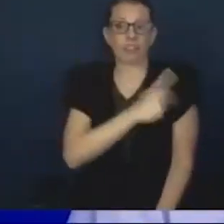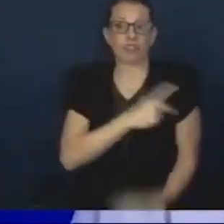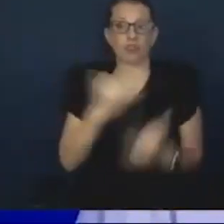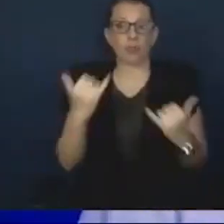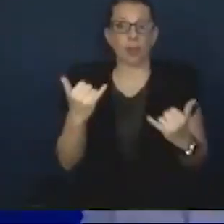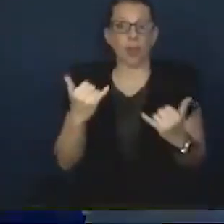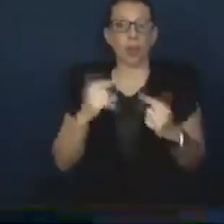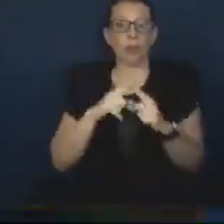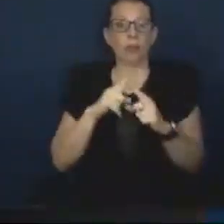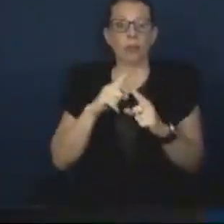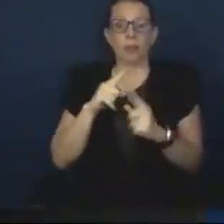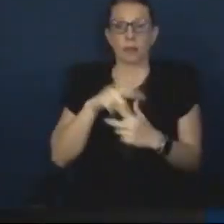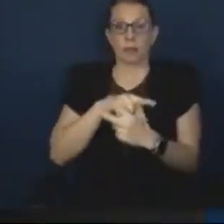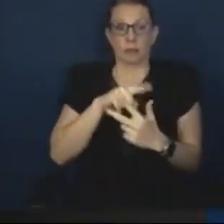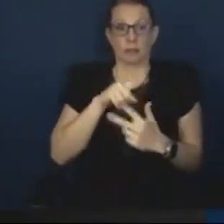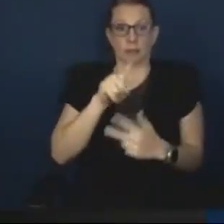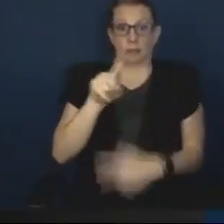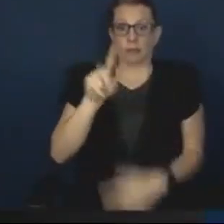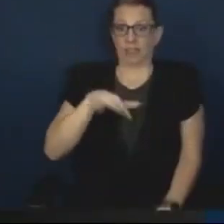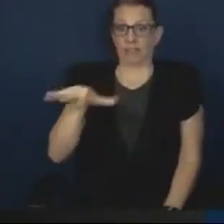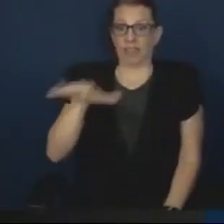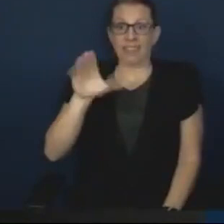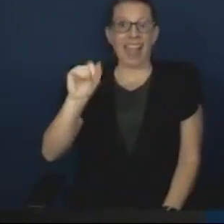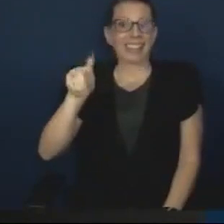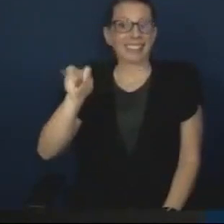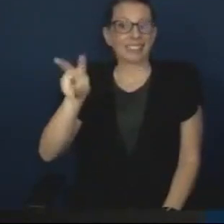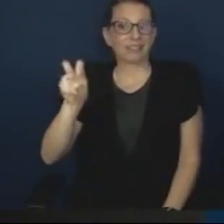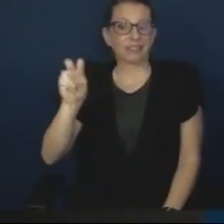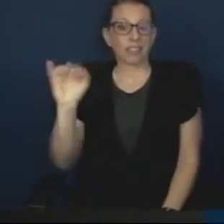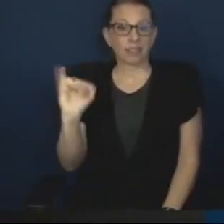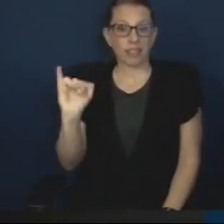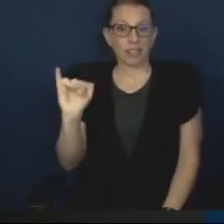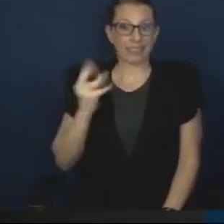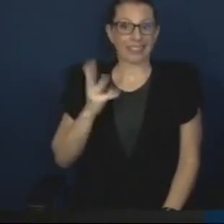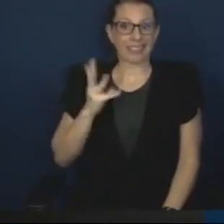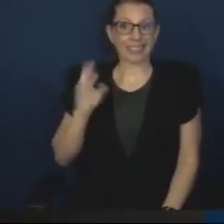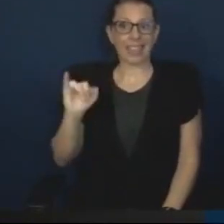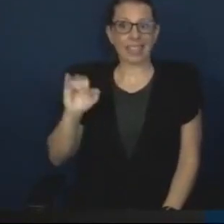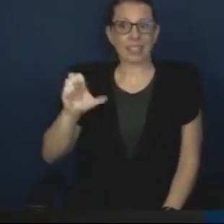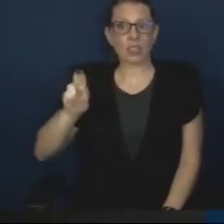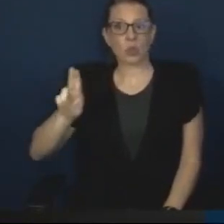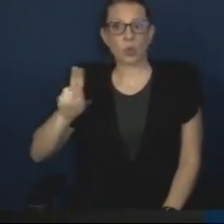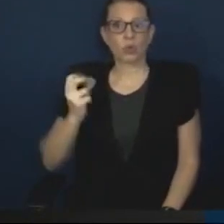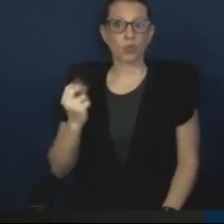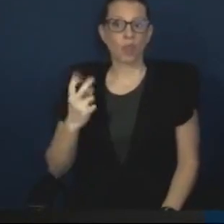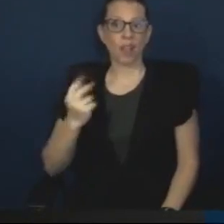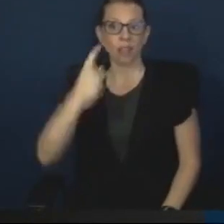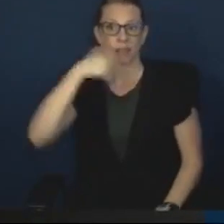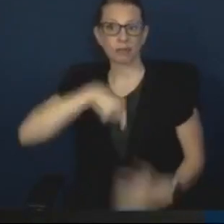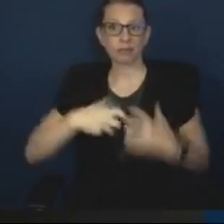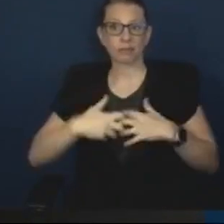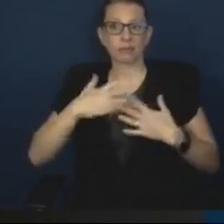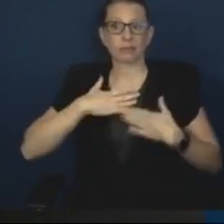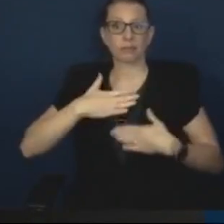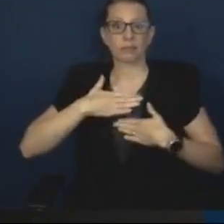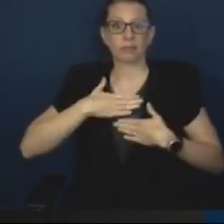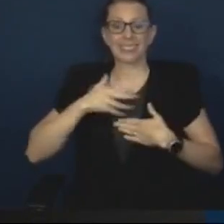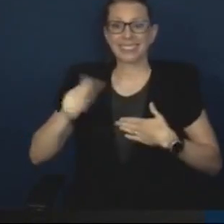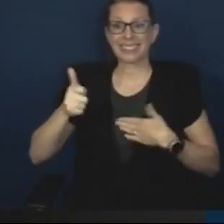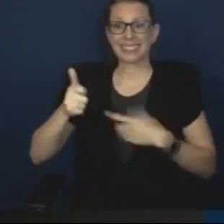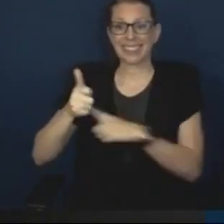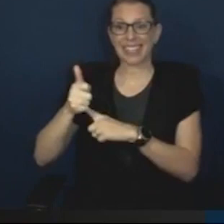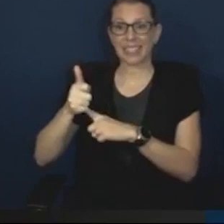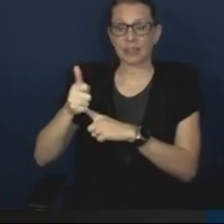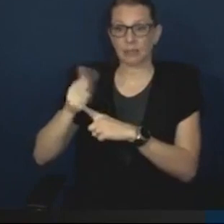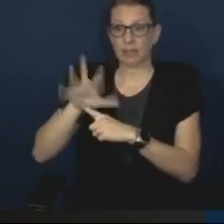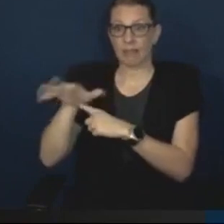those, 55 are active infections, with 16 in the ICU and 12 on the ventilator. We have 10 of those 55 active infections